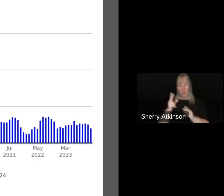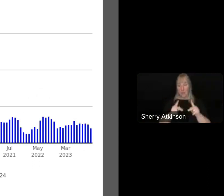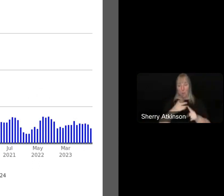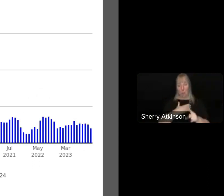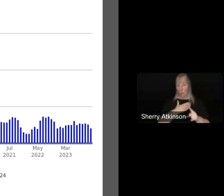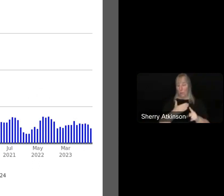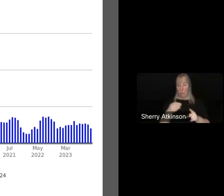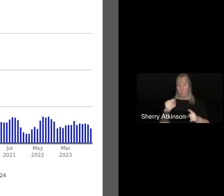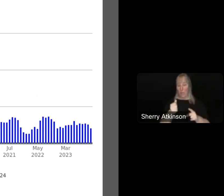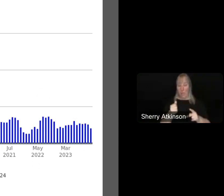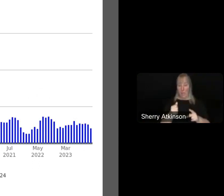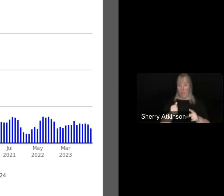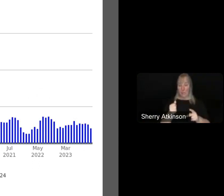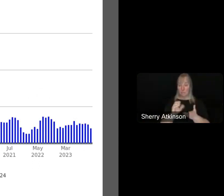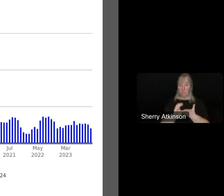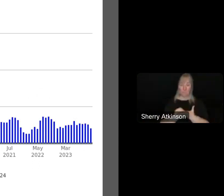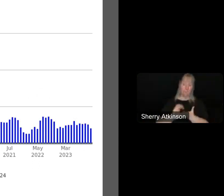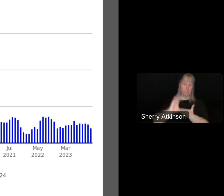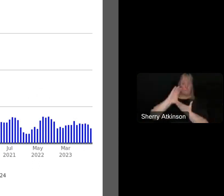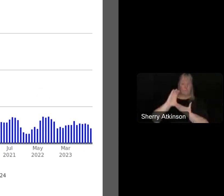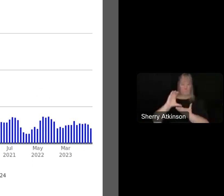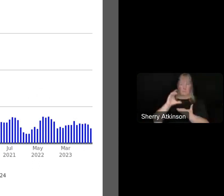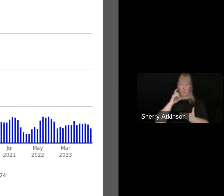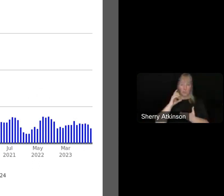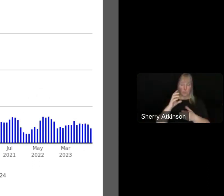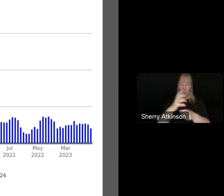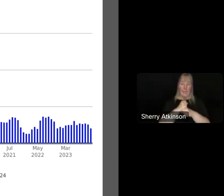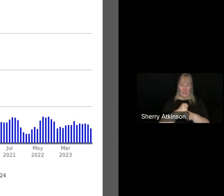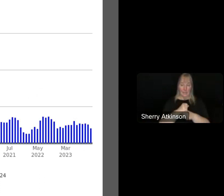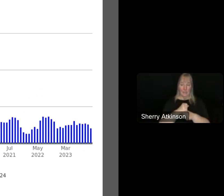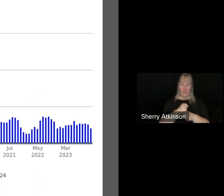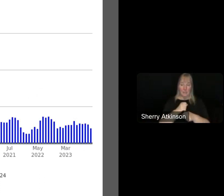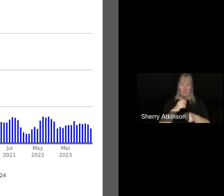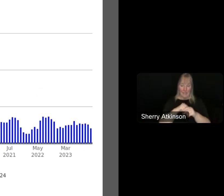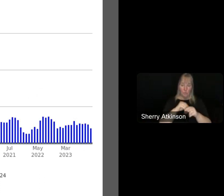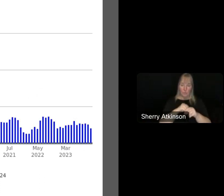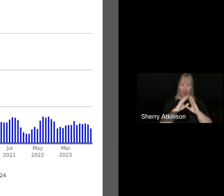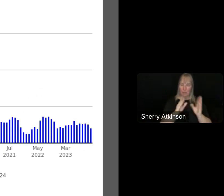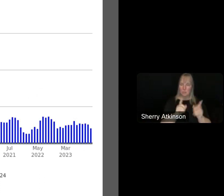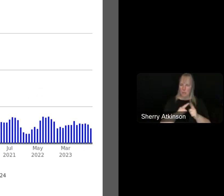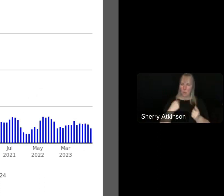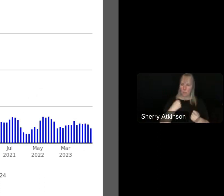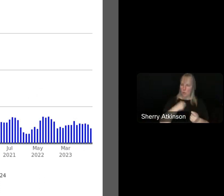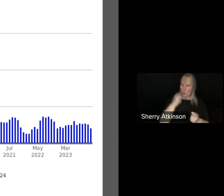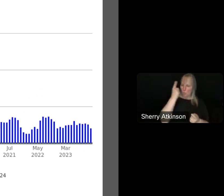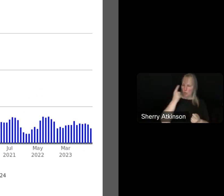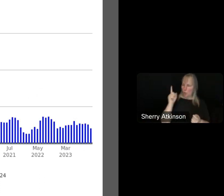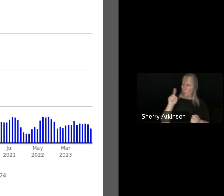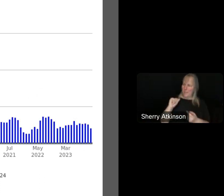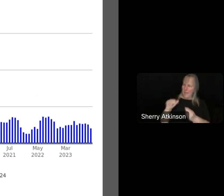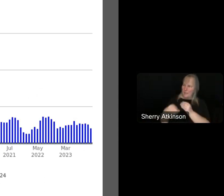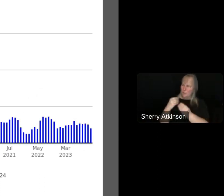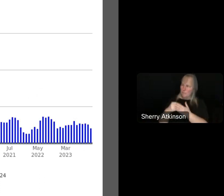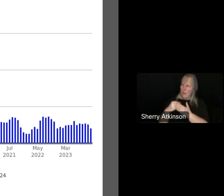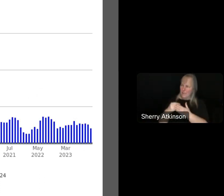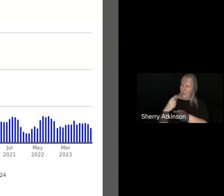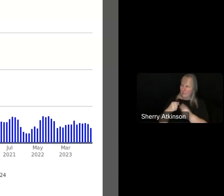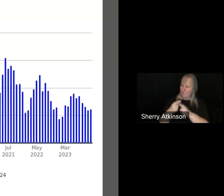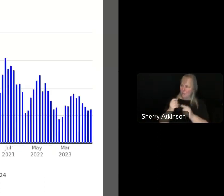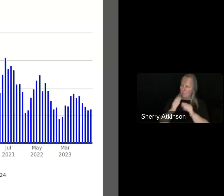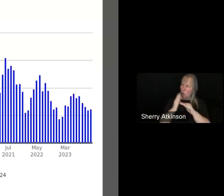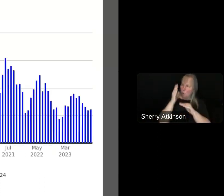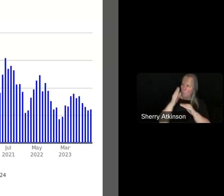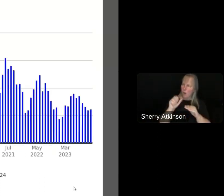house. And that we worry about where this savings is coming from, where's this additional money coming from above their appraised values.